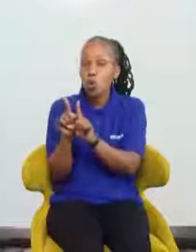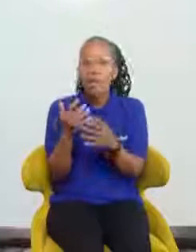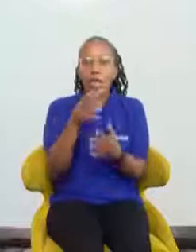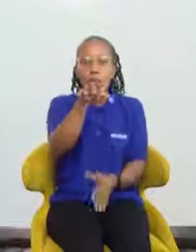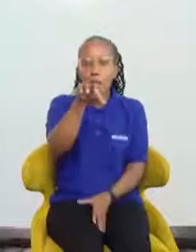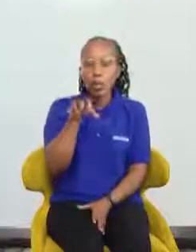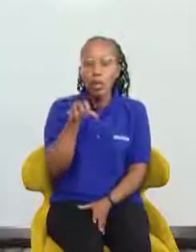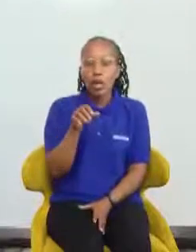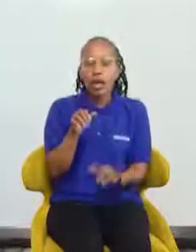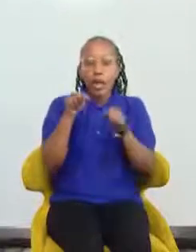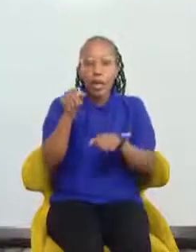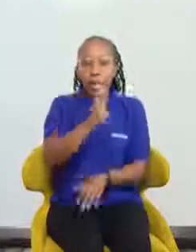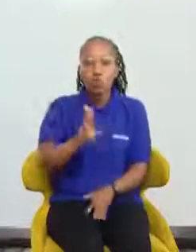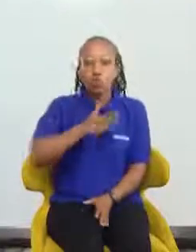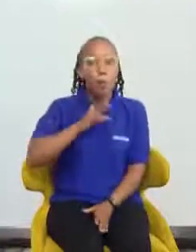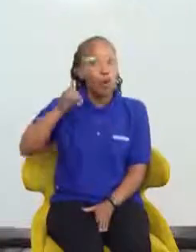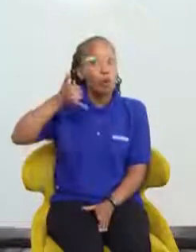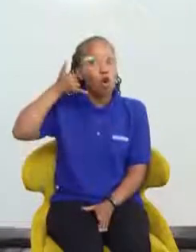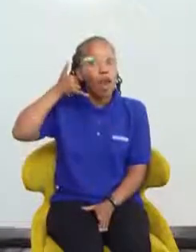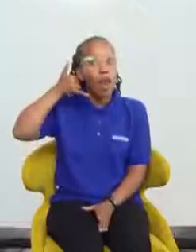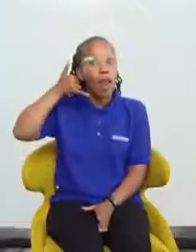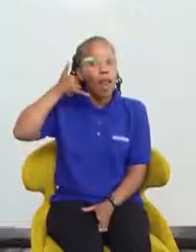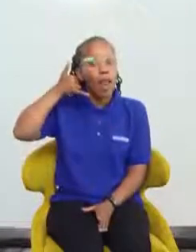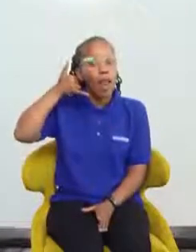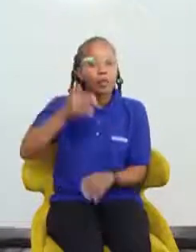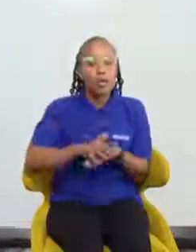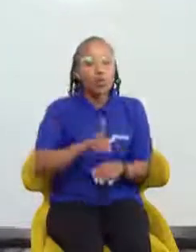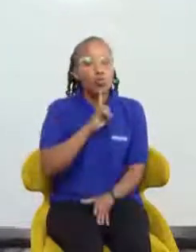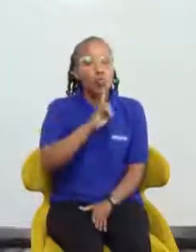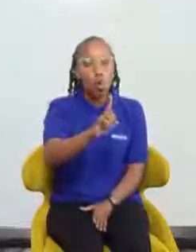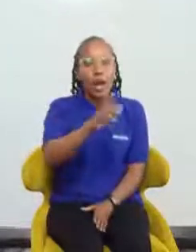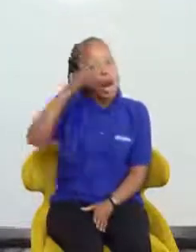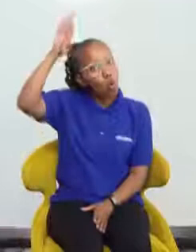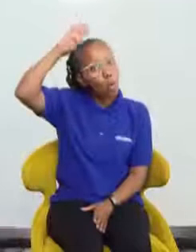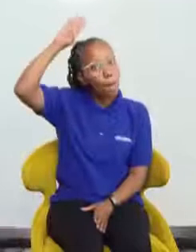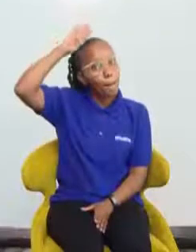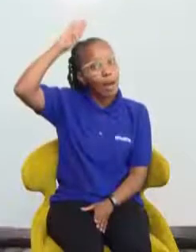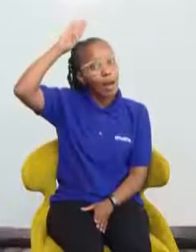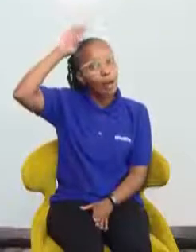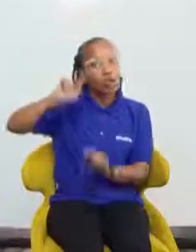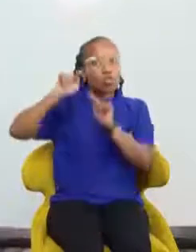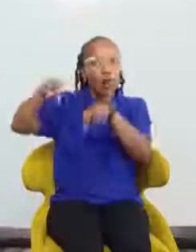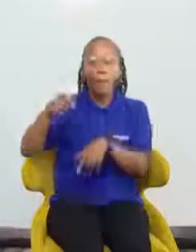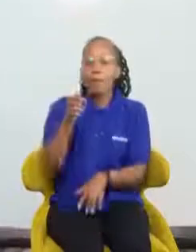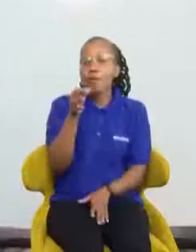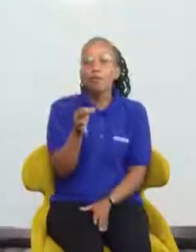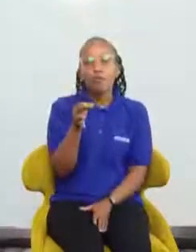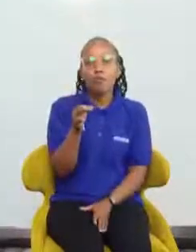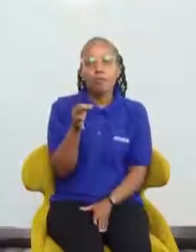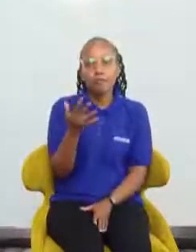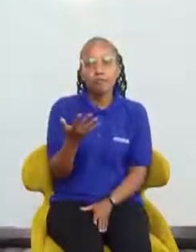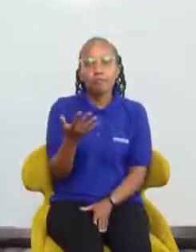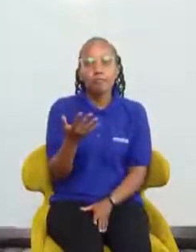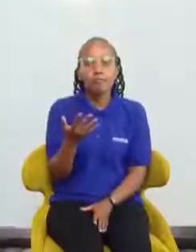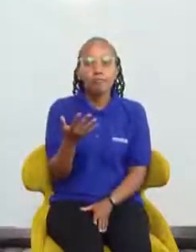I can use my mobile phone to request an Uber to come if need be, you know,